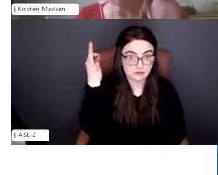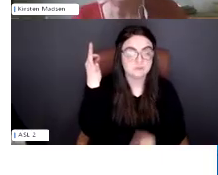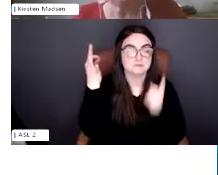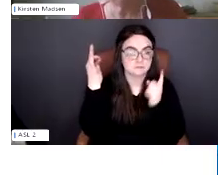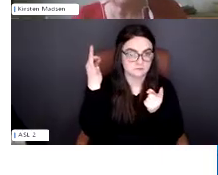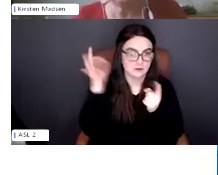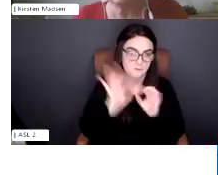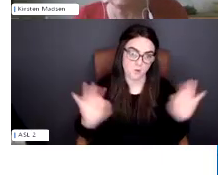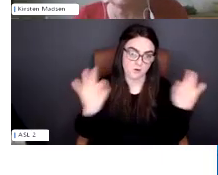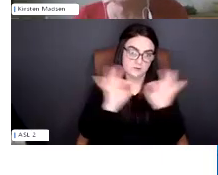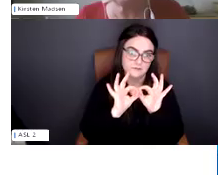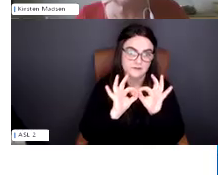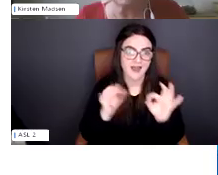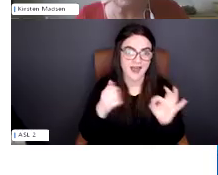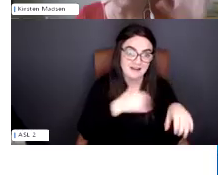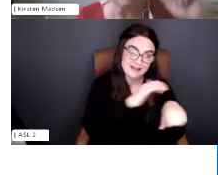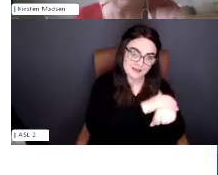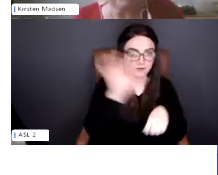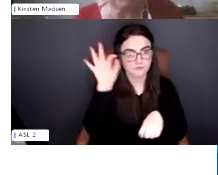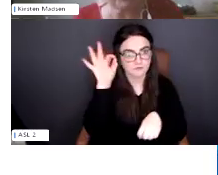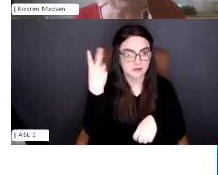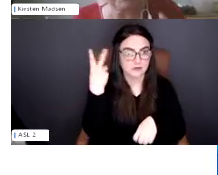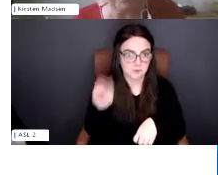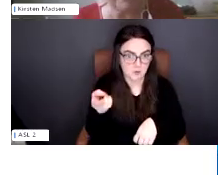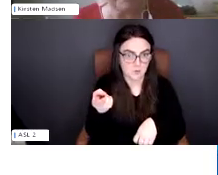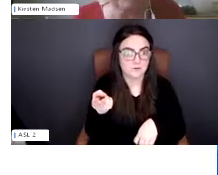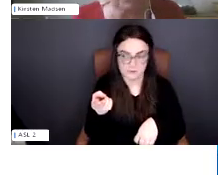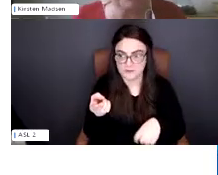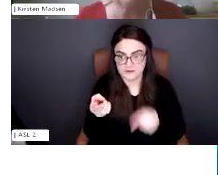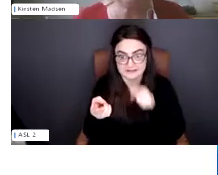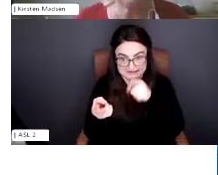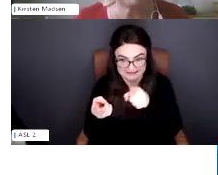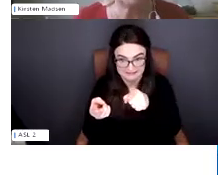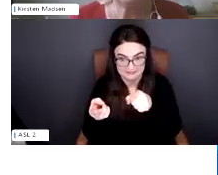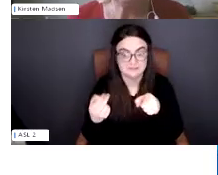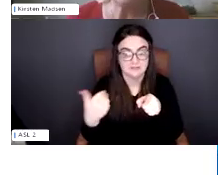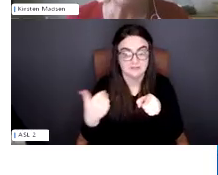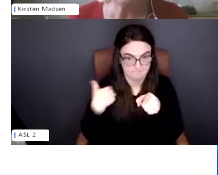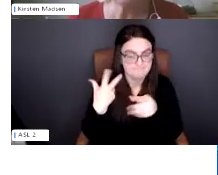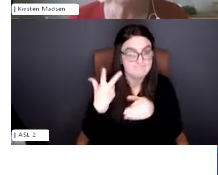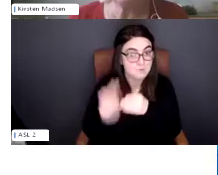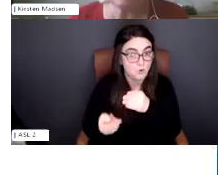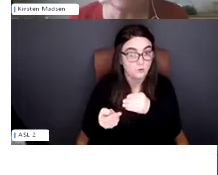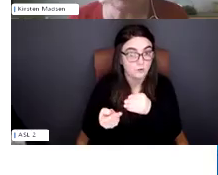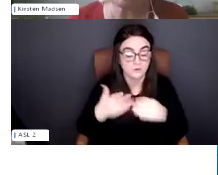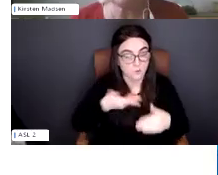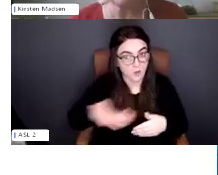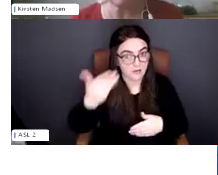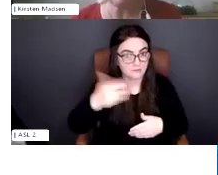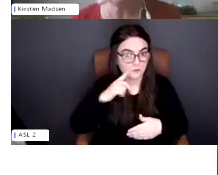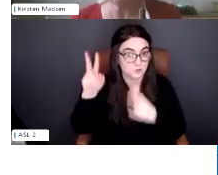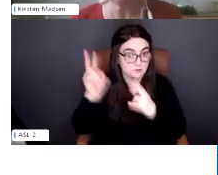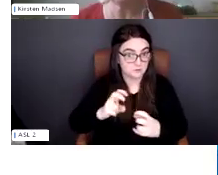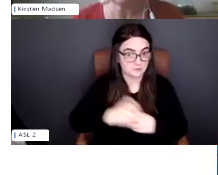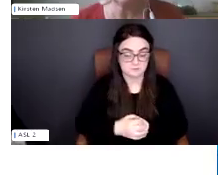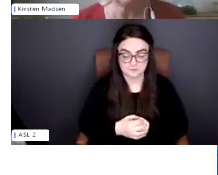importantly, we've got an English version and we have a French version on that slide. Now, this portion that I'm going to